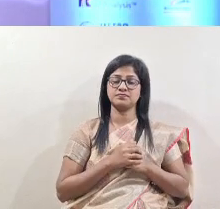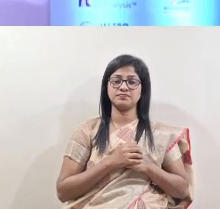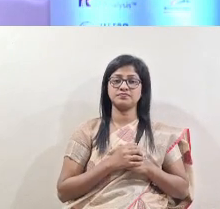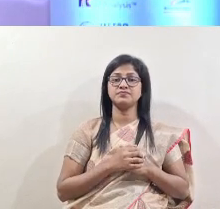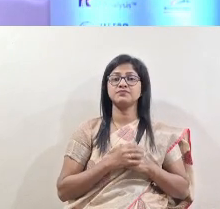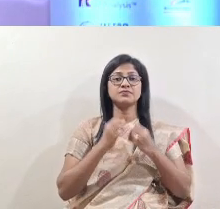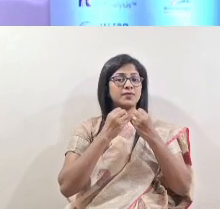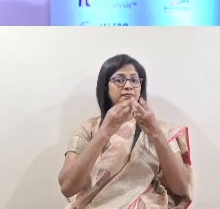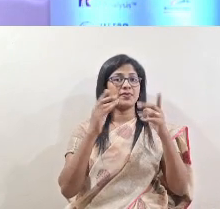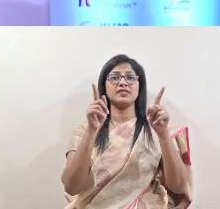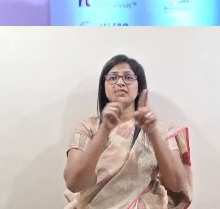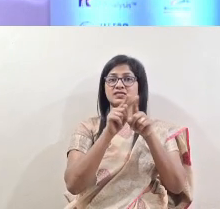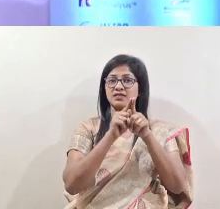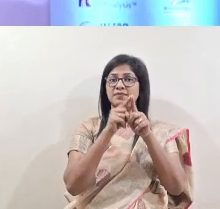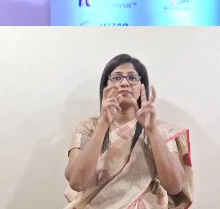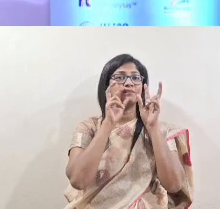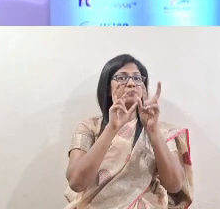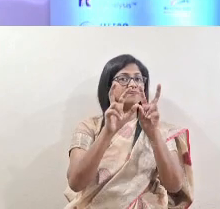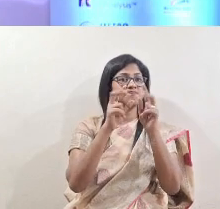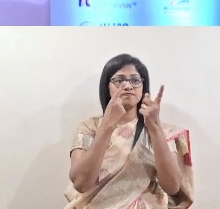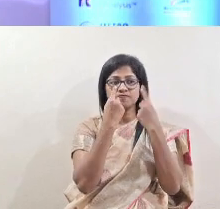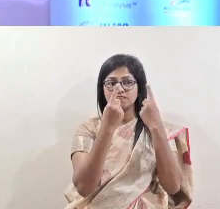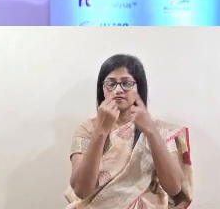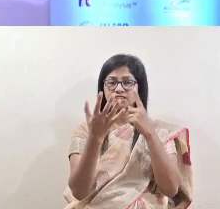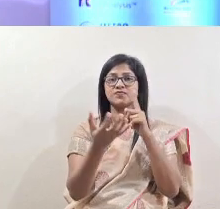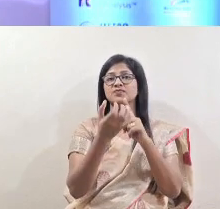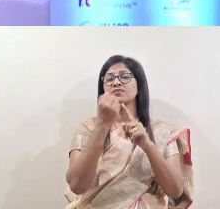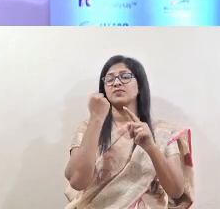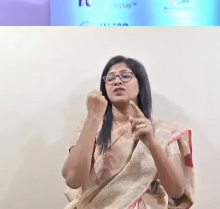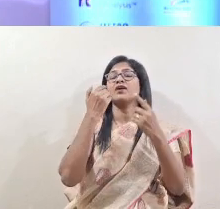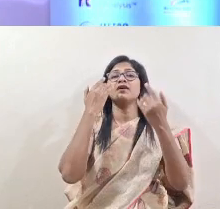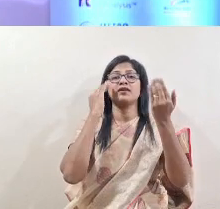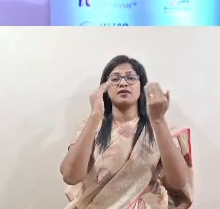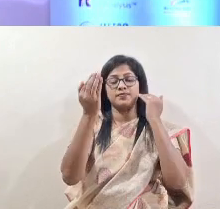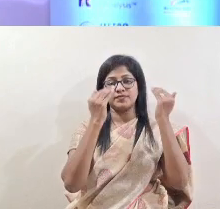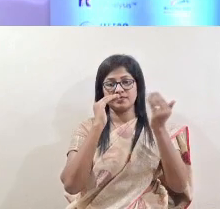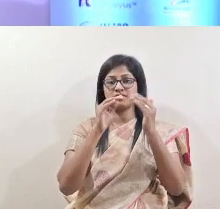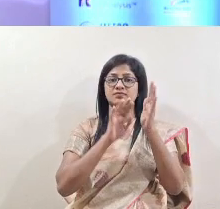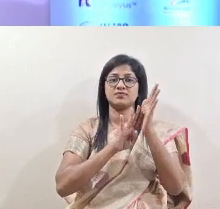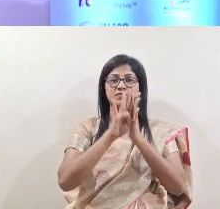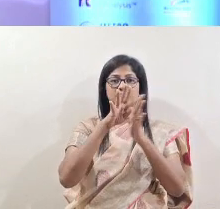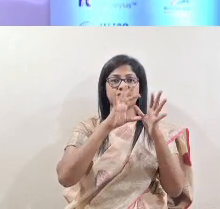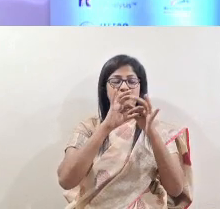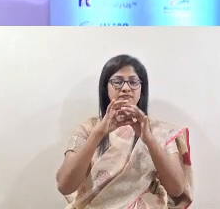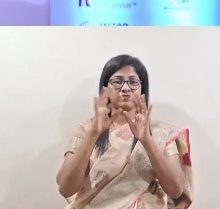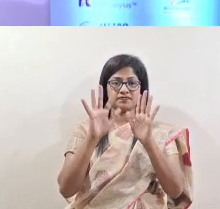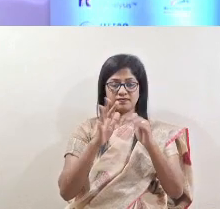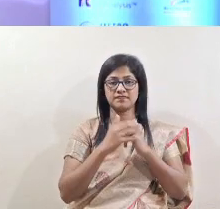Many such observations are and comparison are made from the graphs.